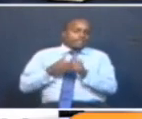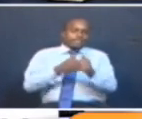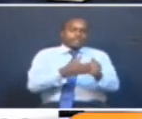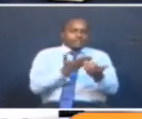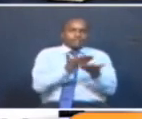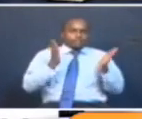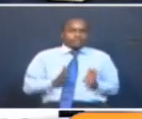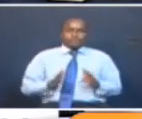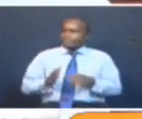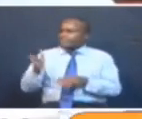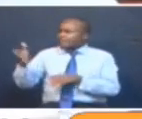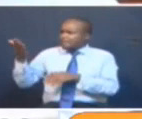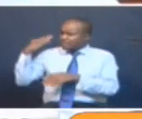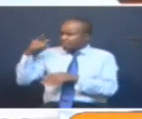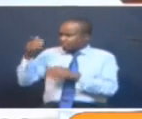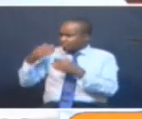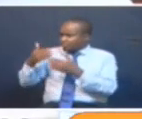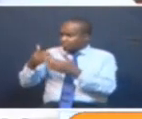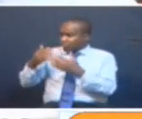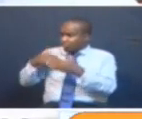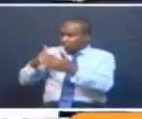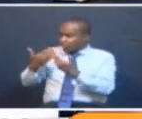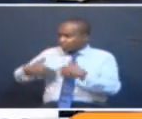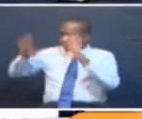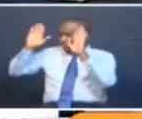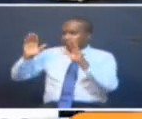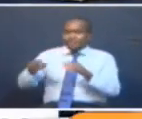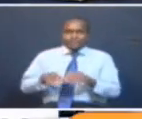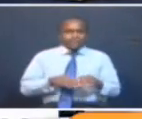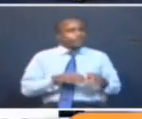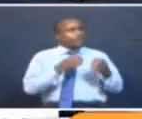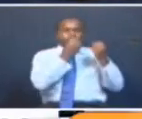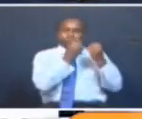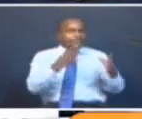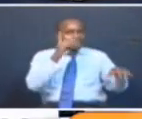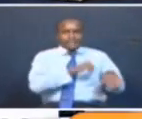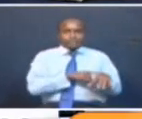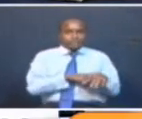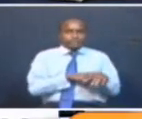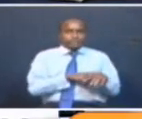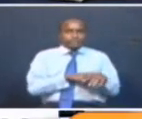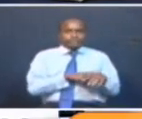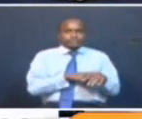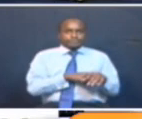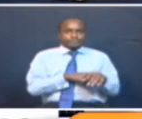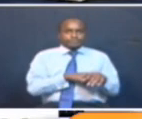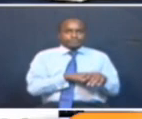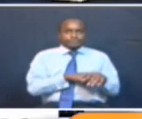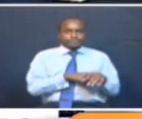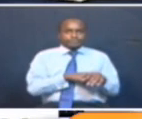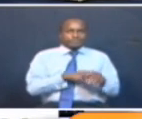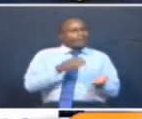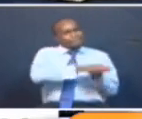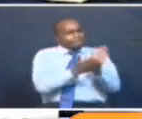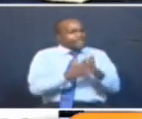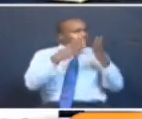Did you at one point want to give up? Well, a number of times would have given up. But give up and pack up. And well, not pack